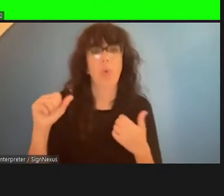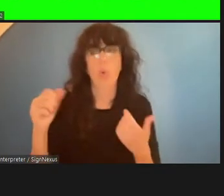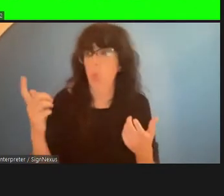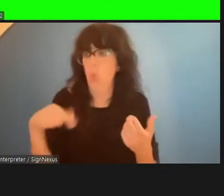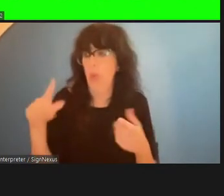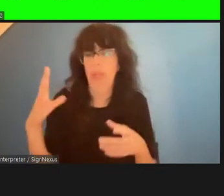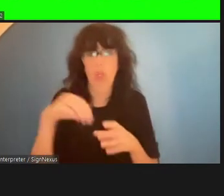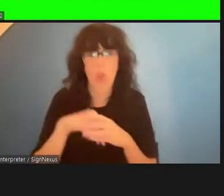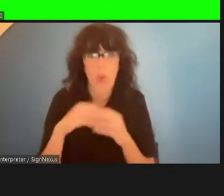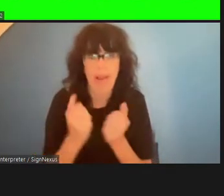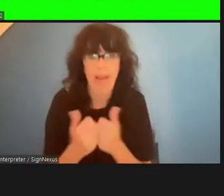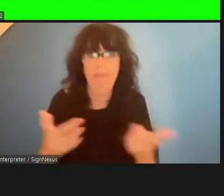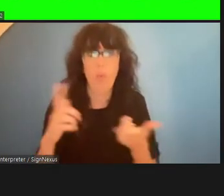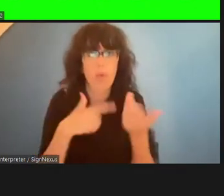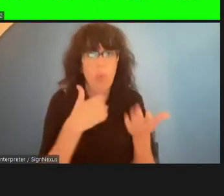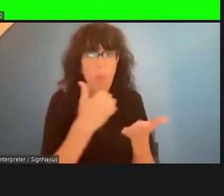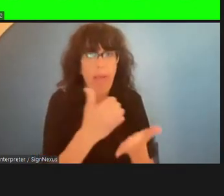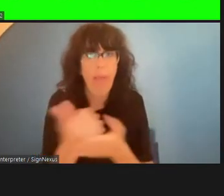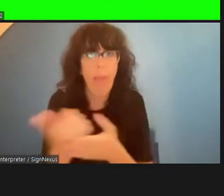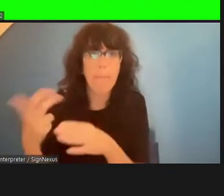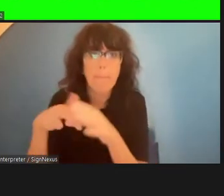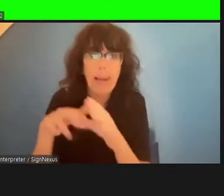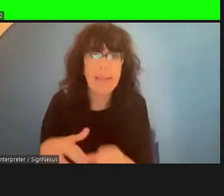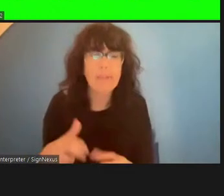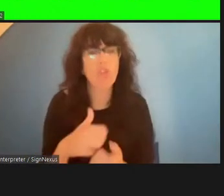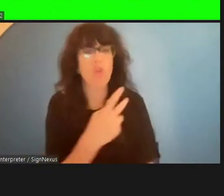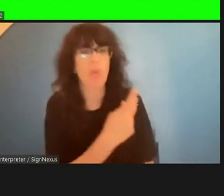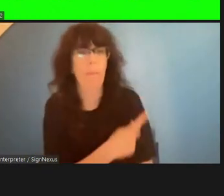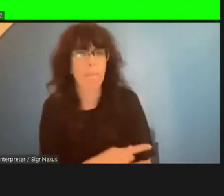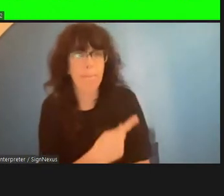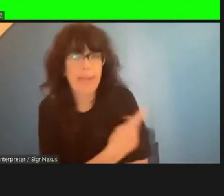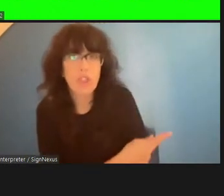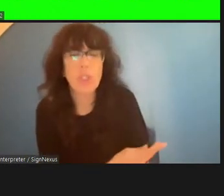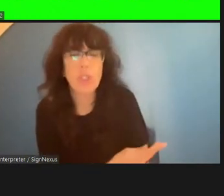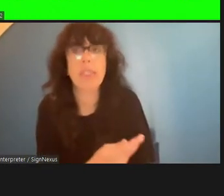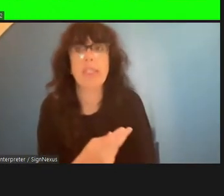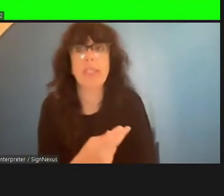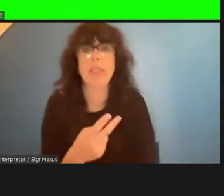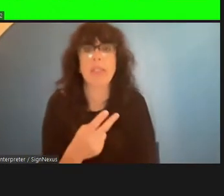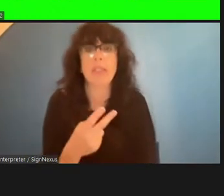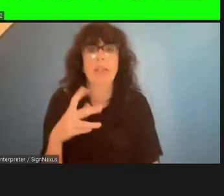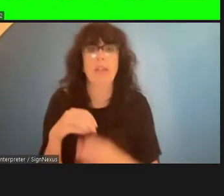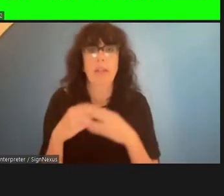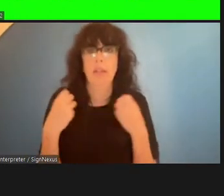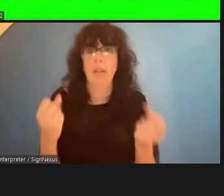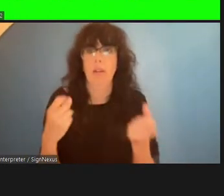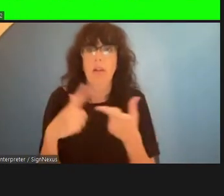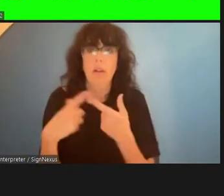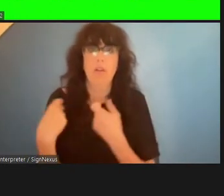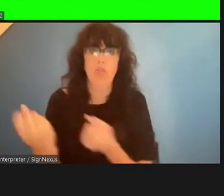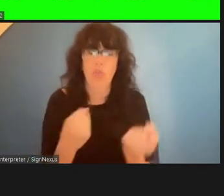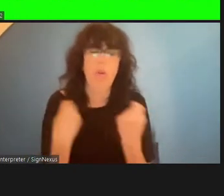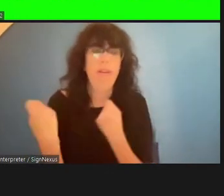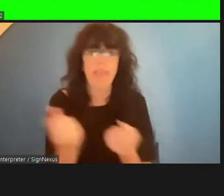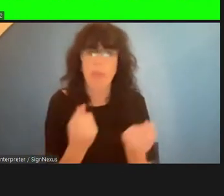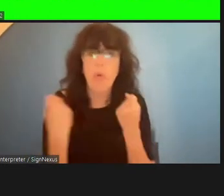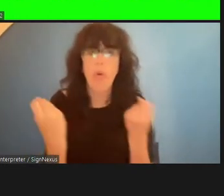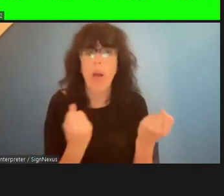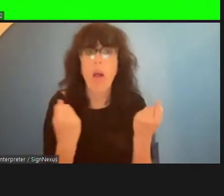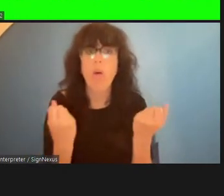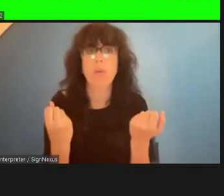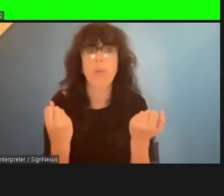kinds of passengers and patients in our car and keep them right it is a way to